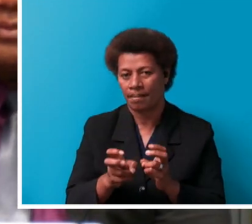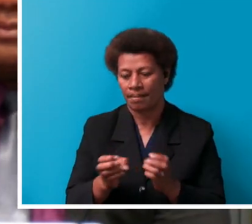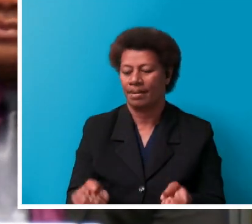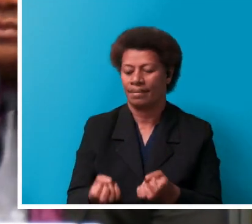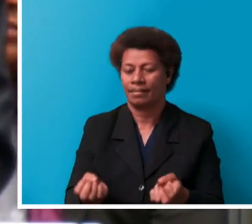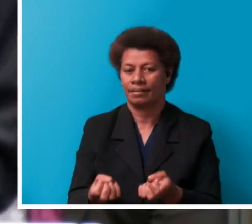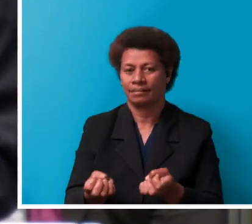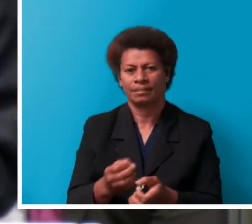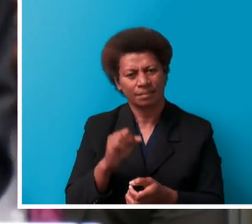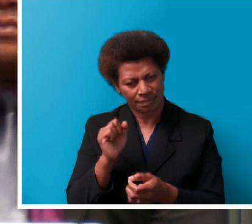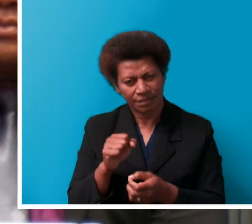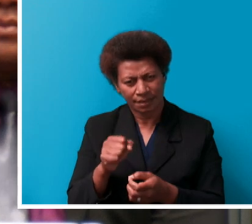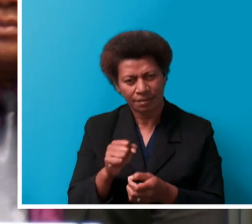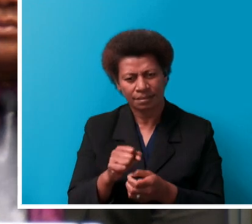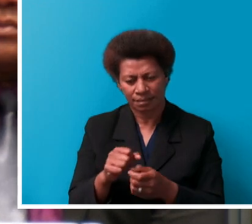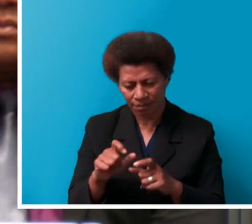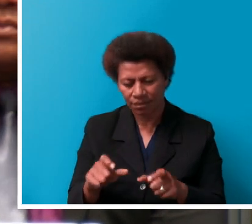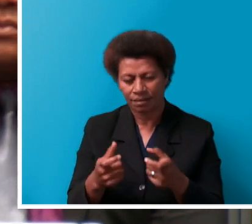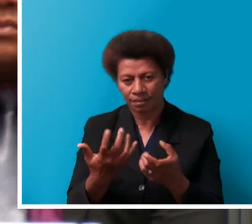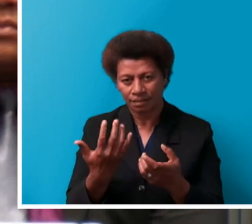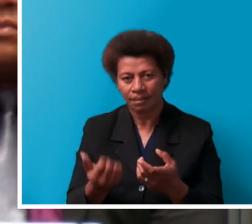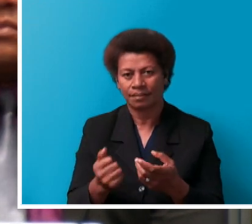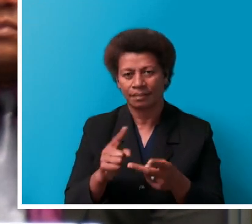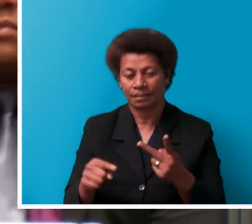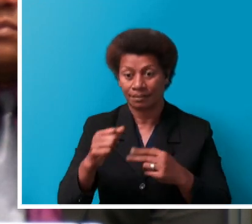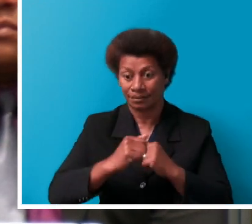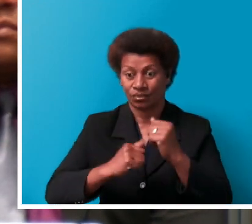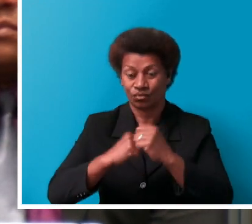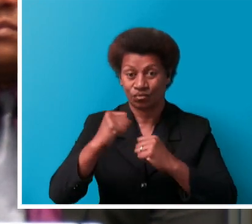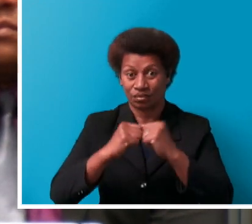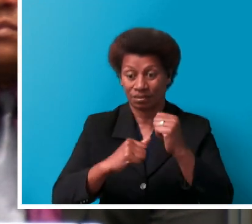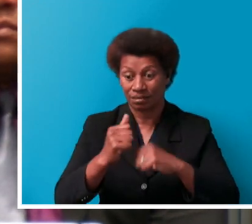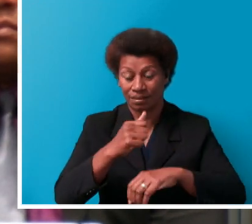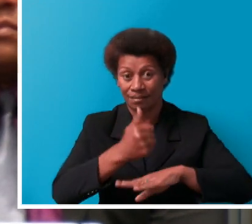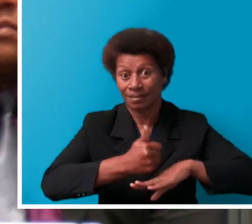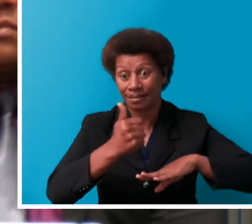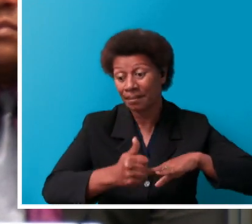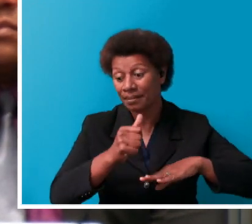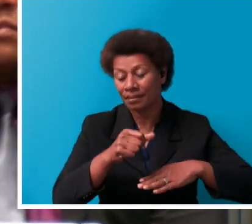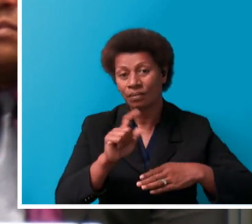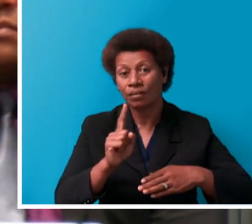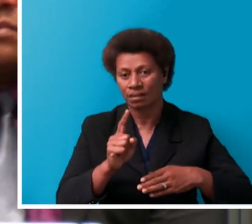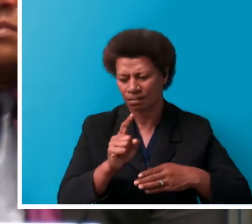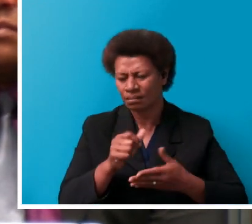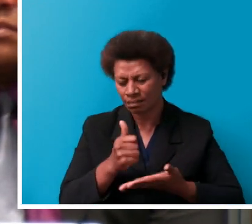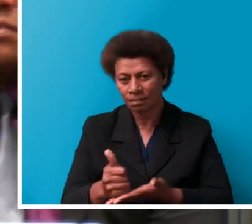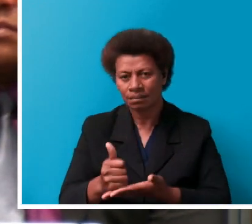there will be macro-level challenges and structures that requires government intervention. We acknowledge